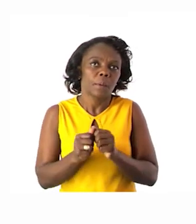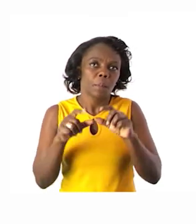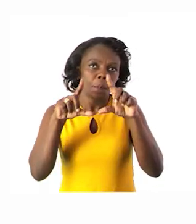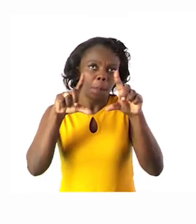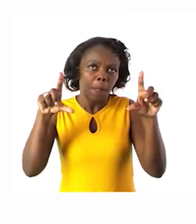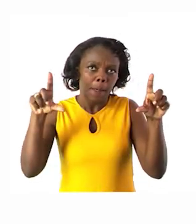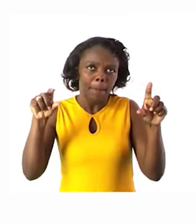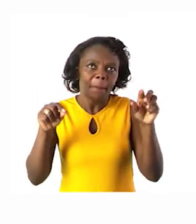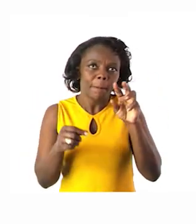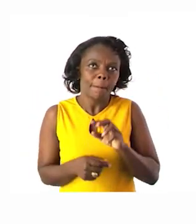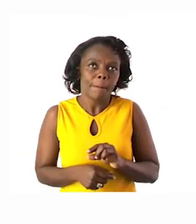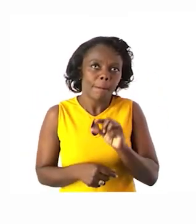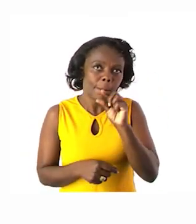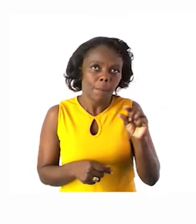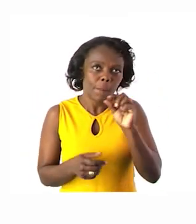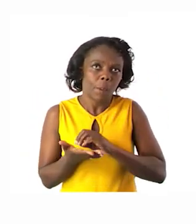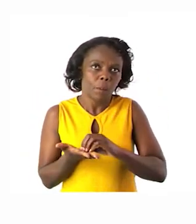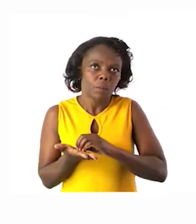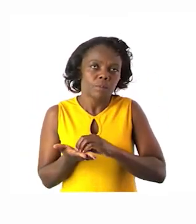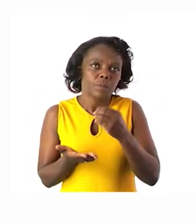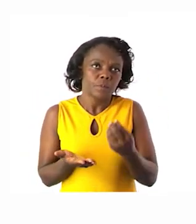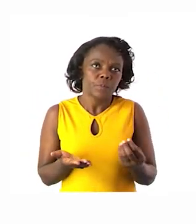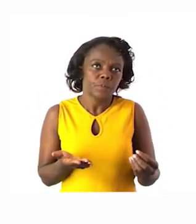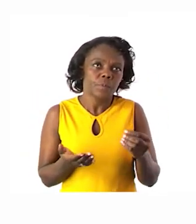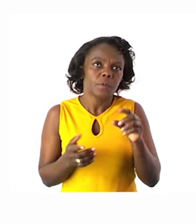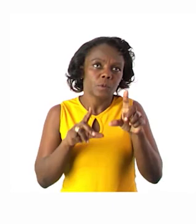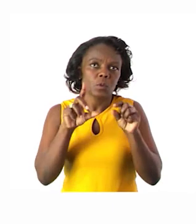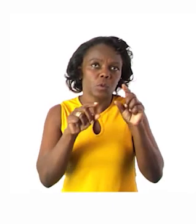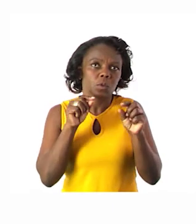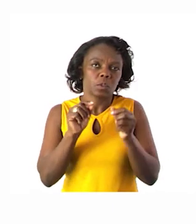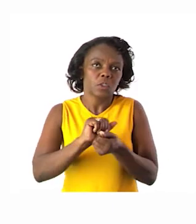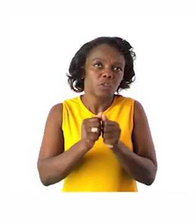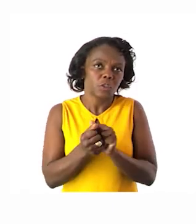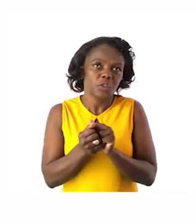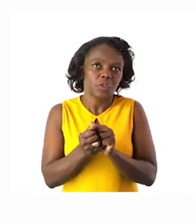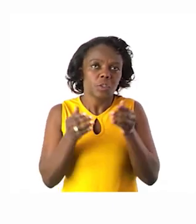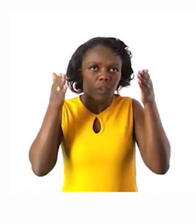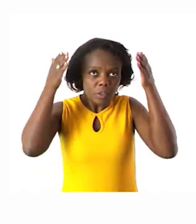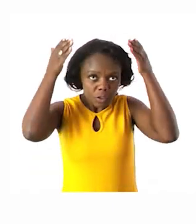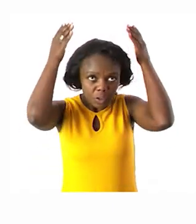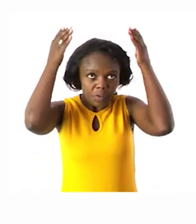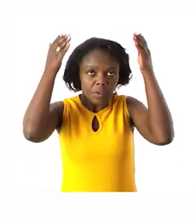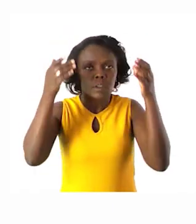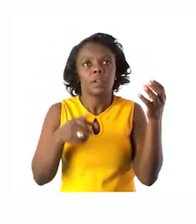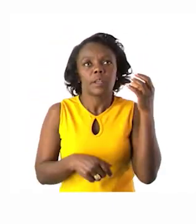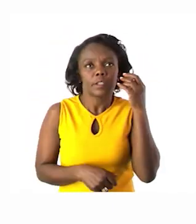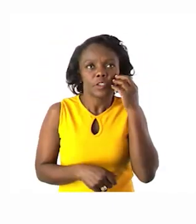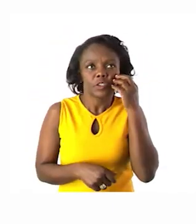there in the table. We have cheese, child, choose, change, chef, and